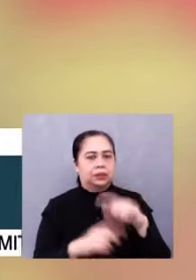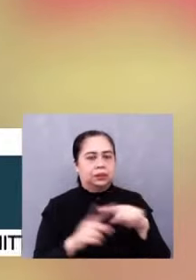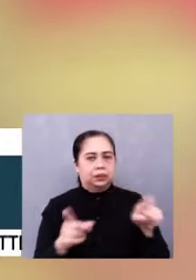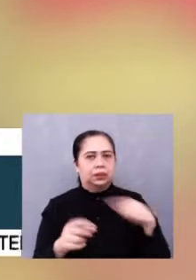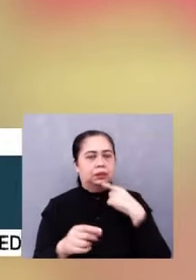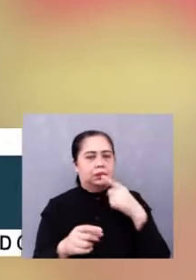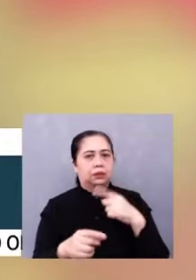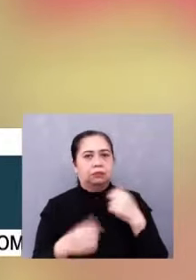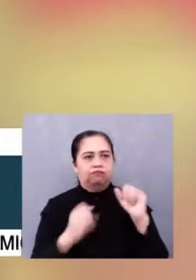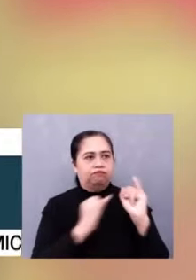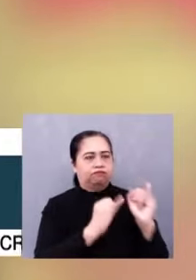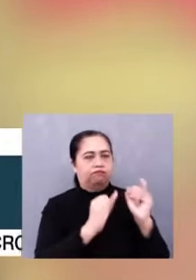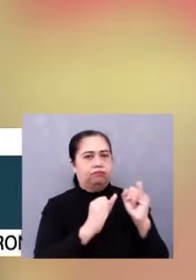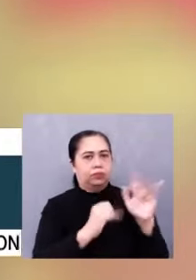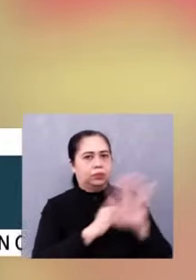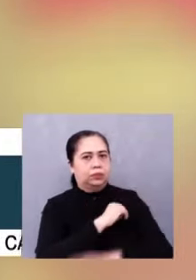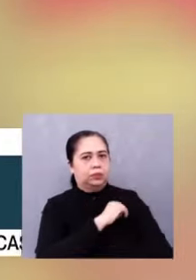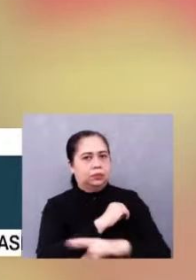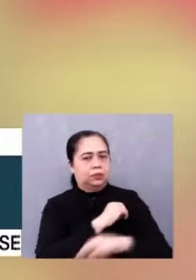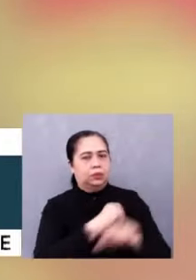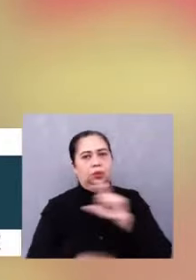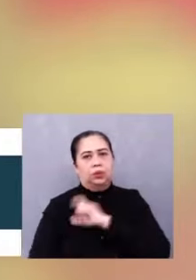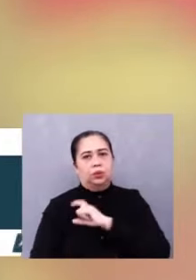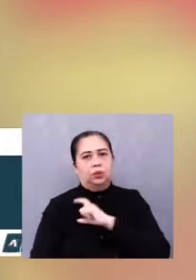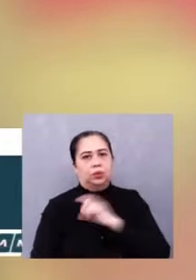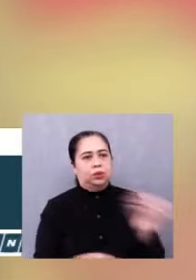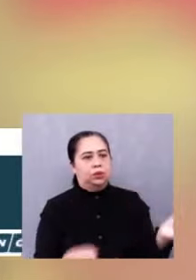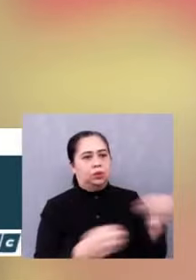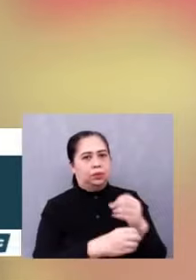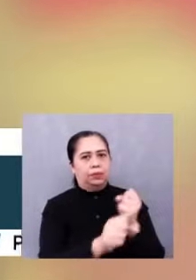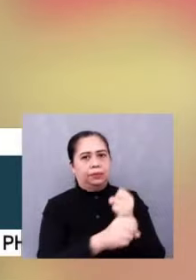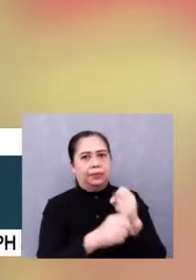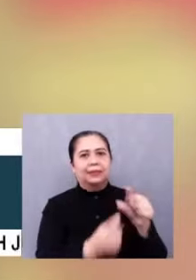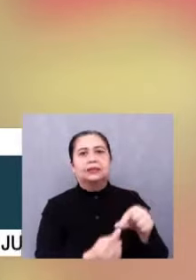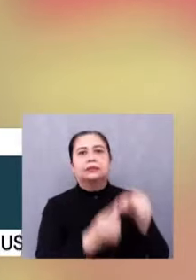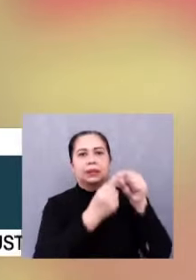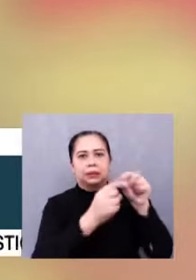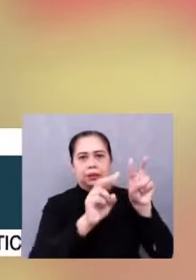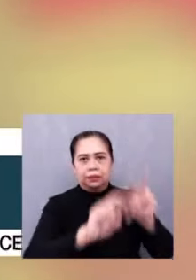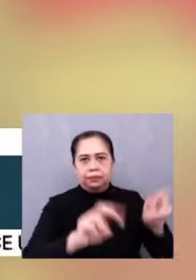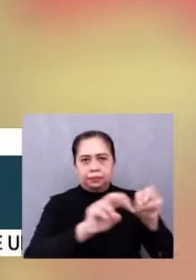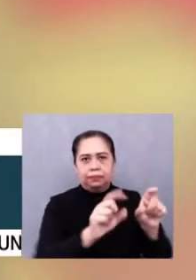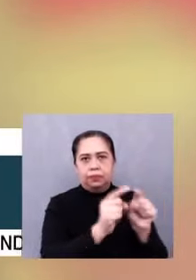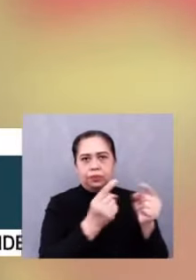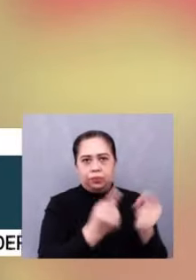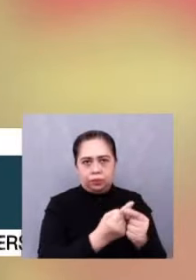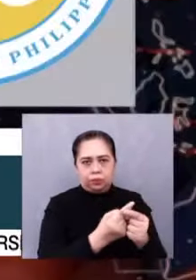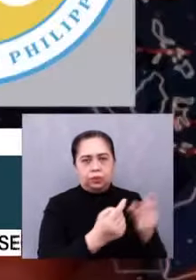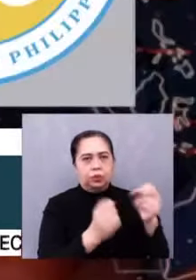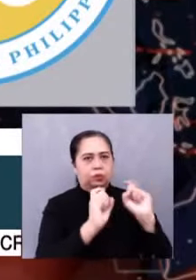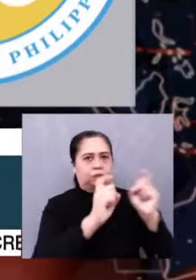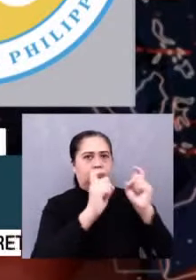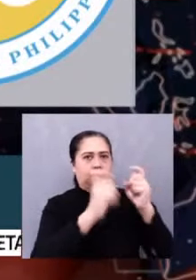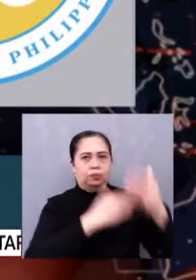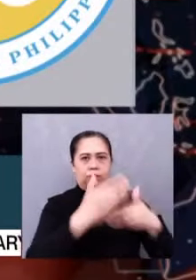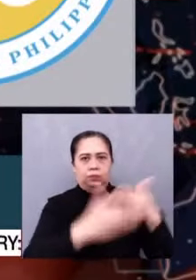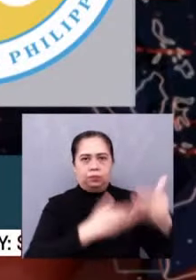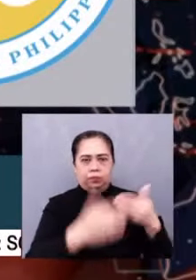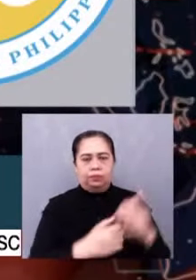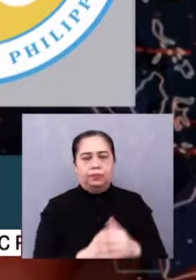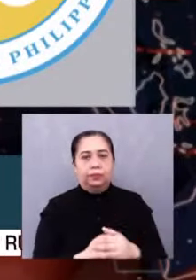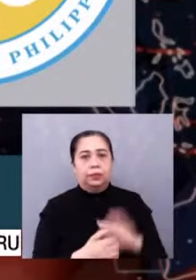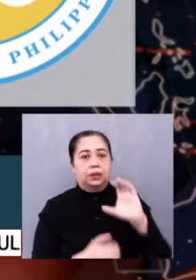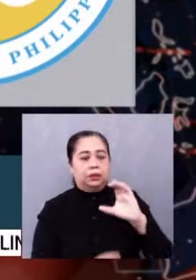instructed the Regional Director of Police Regional Office 8 to create a special investigation task group to expedite the resolution of this case. The Commission on Human